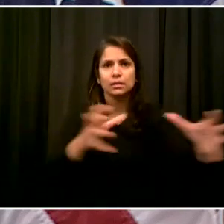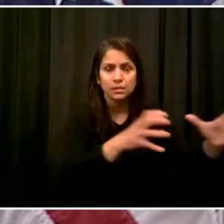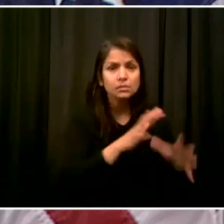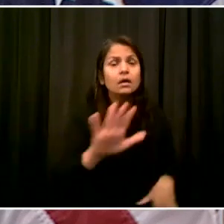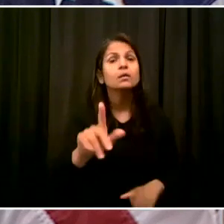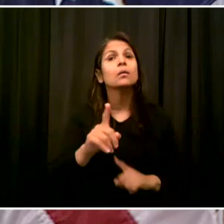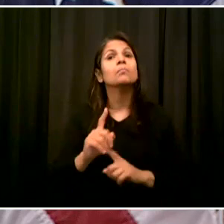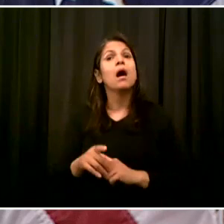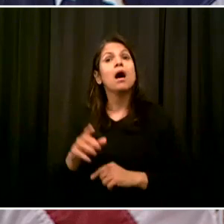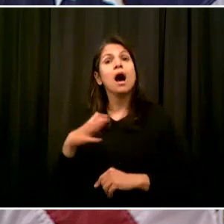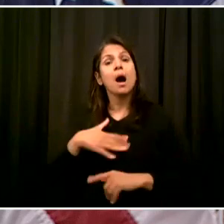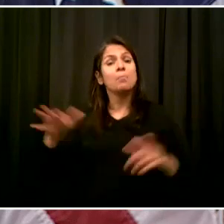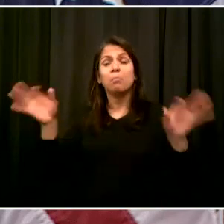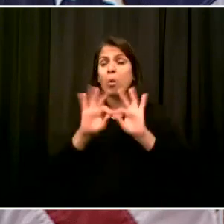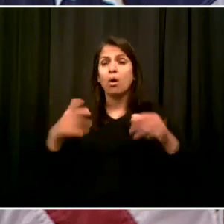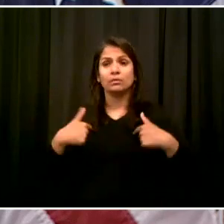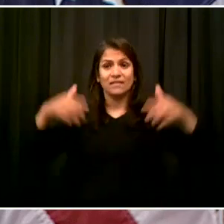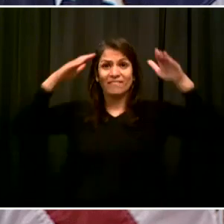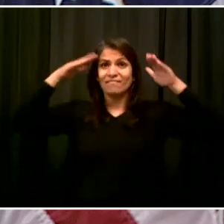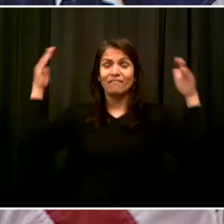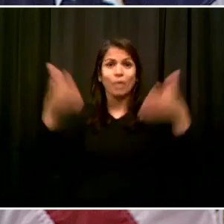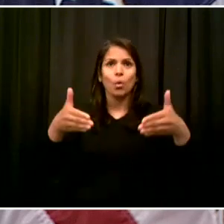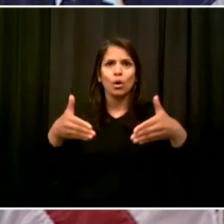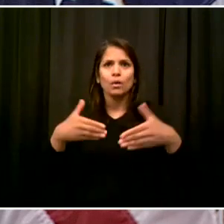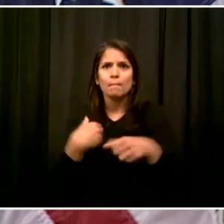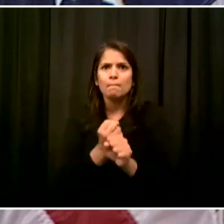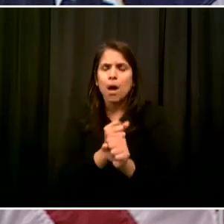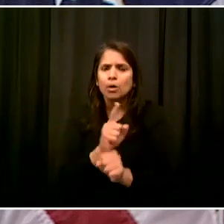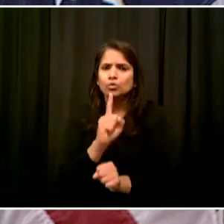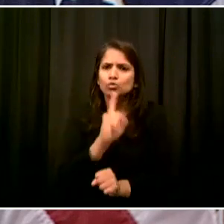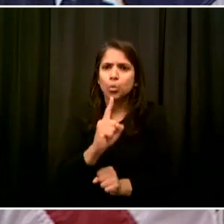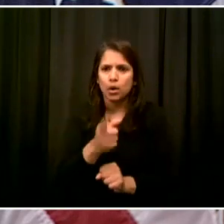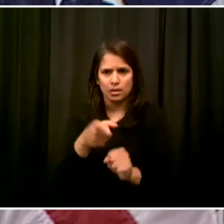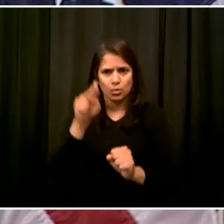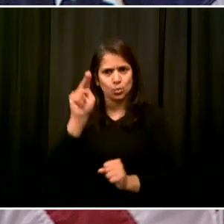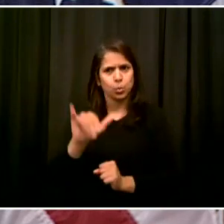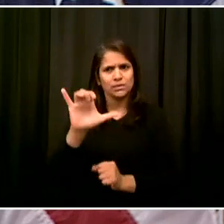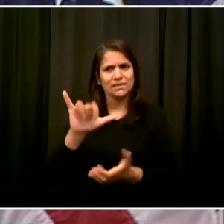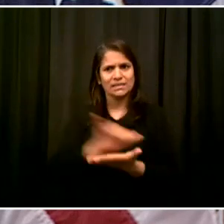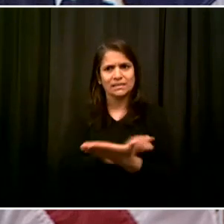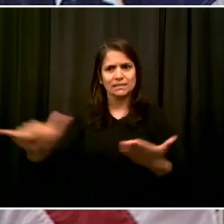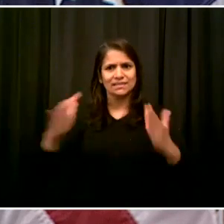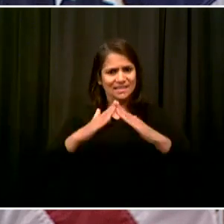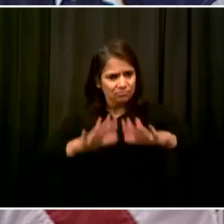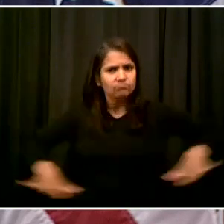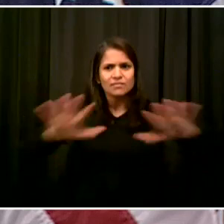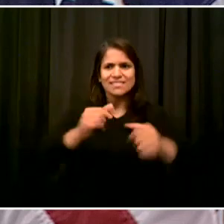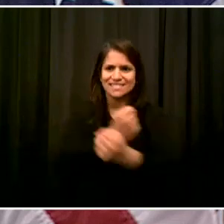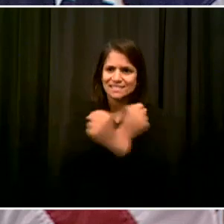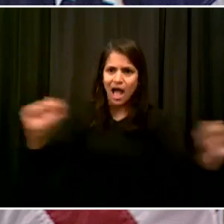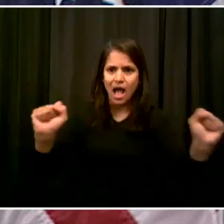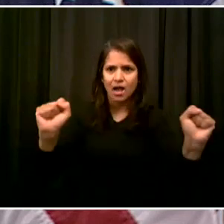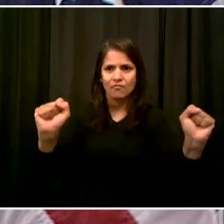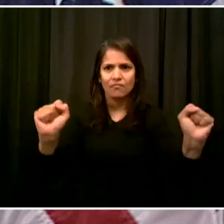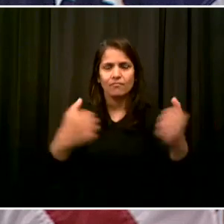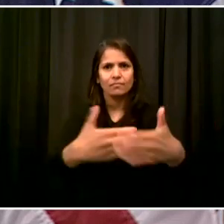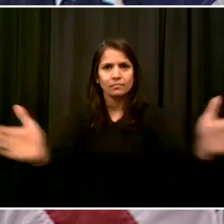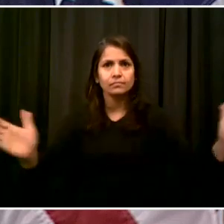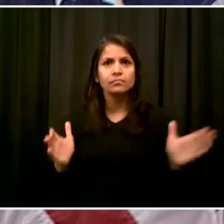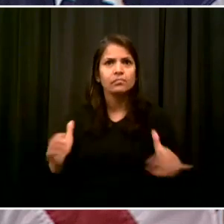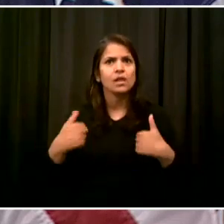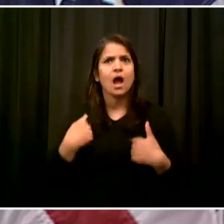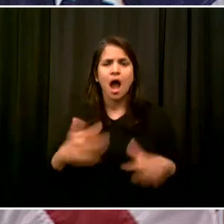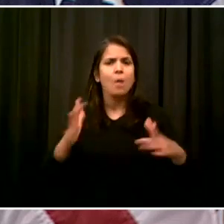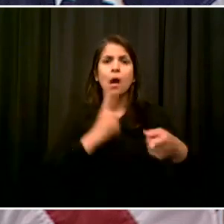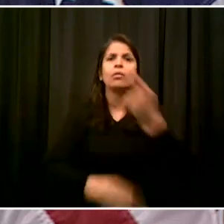cannot take away the progress we've made, and it can't take us backwards or address one problem and create a new problem. That's the balance I'm